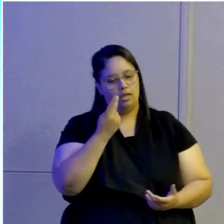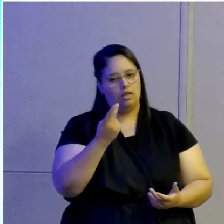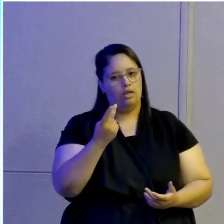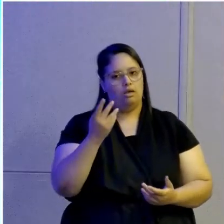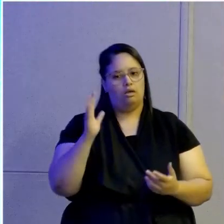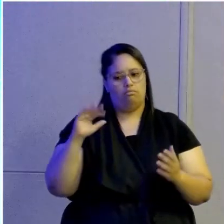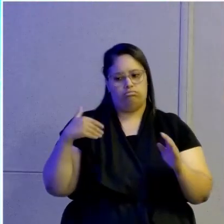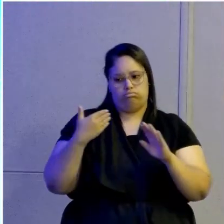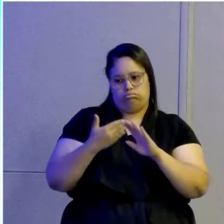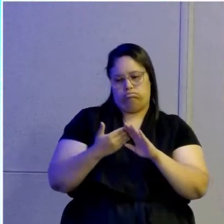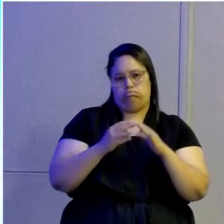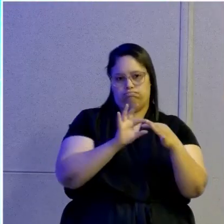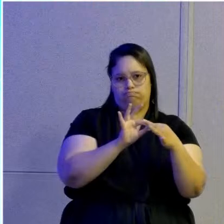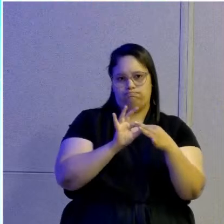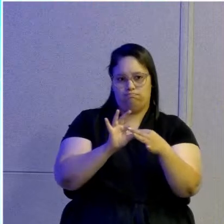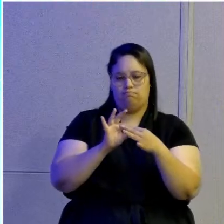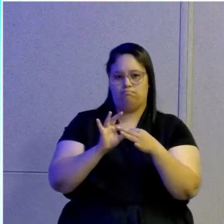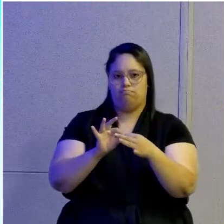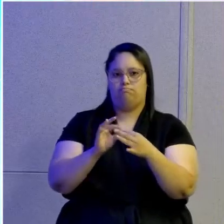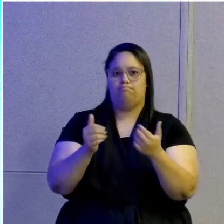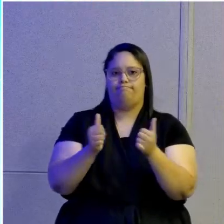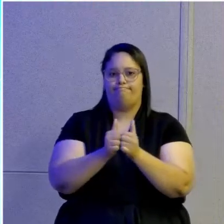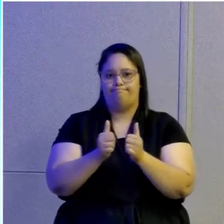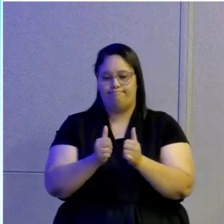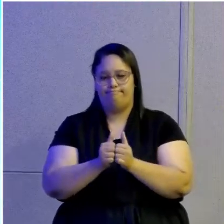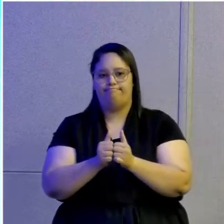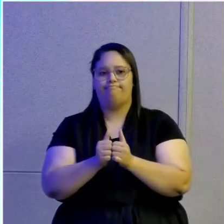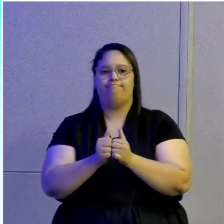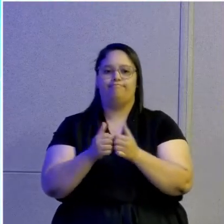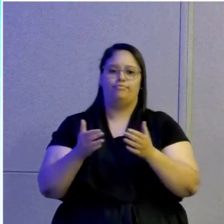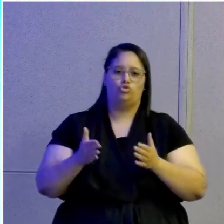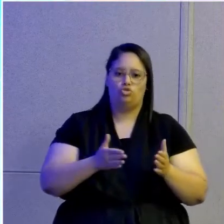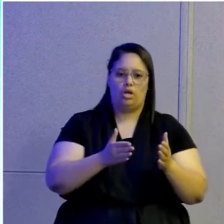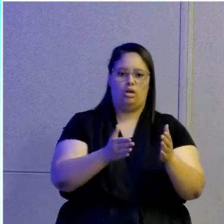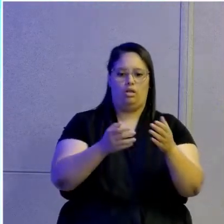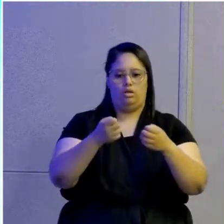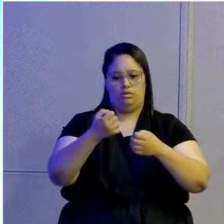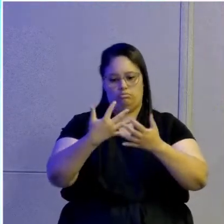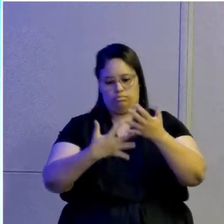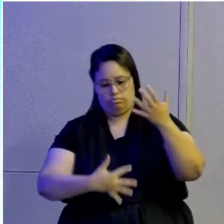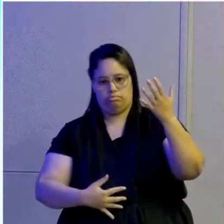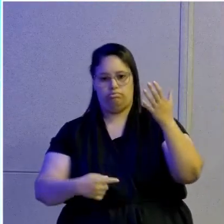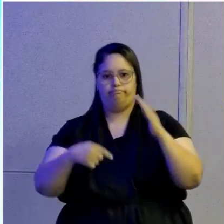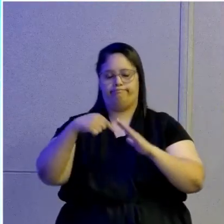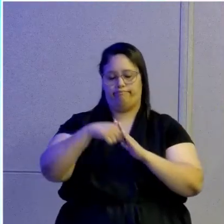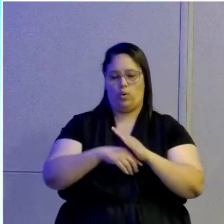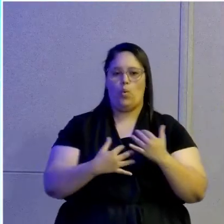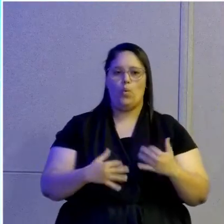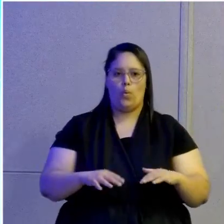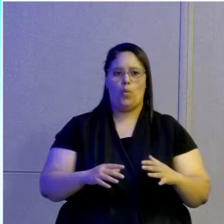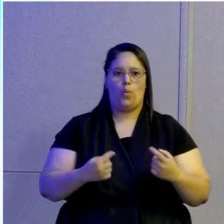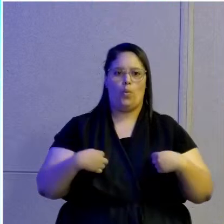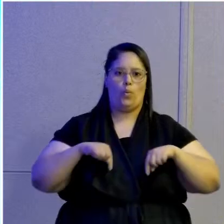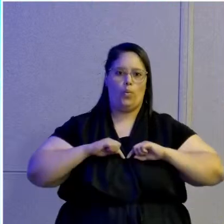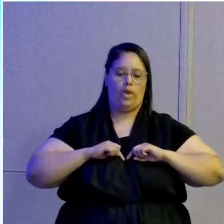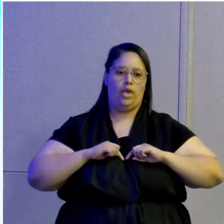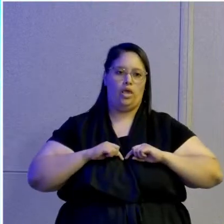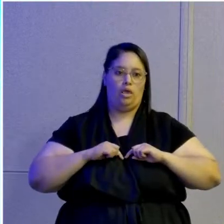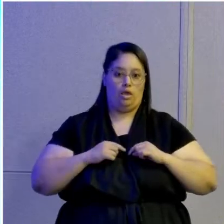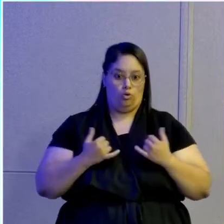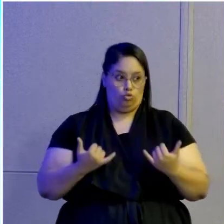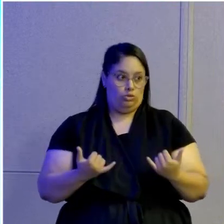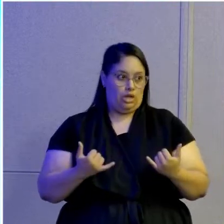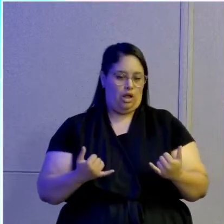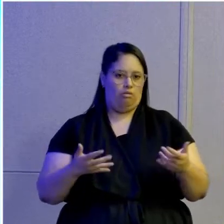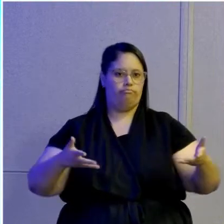interaction, collaboration, and the relation in this journey, and you say, indeed, we are supposed to be where we are